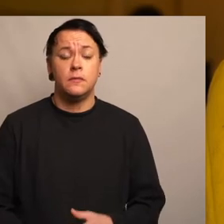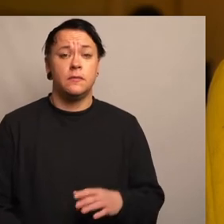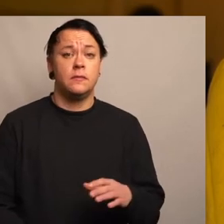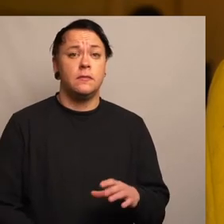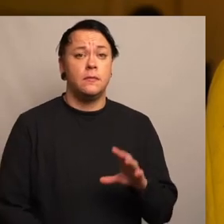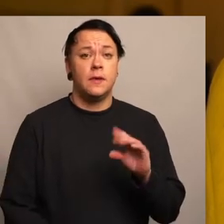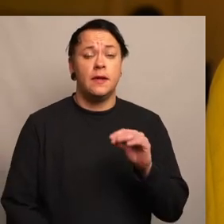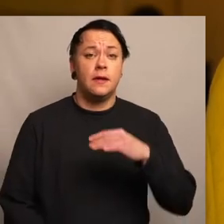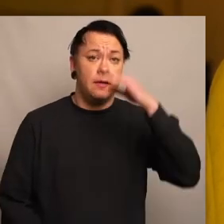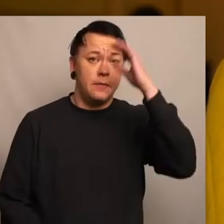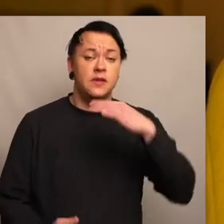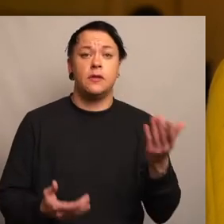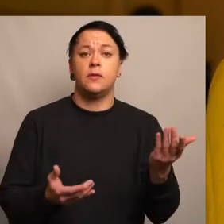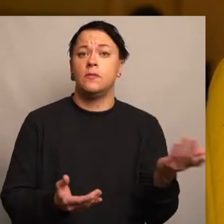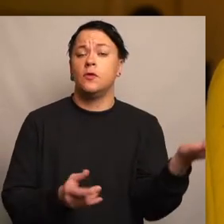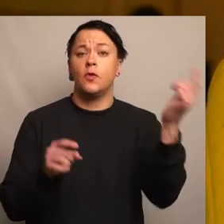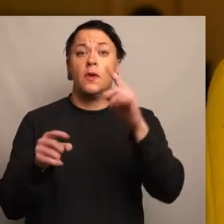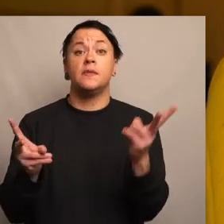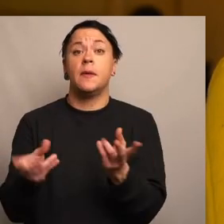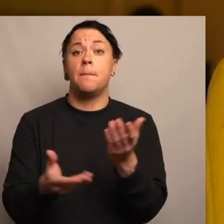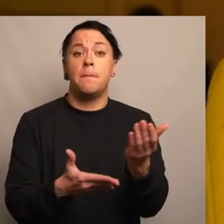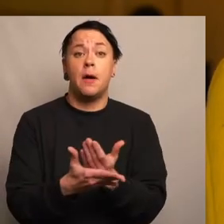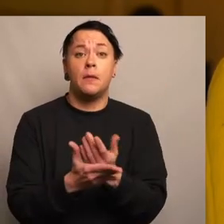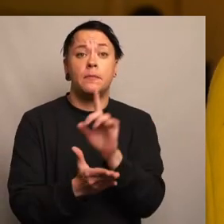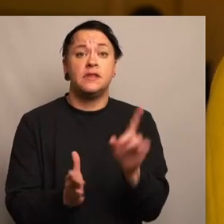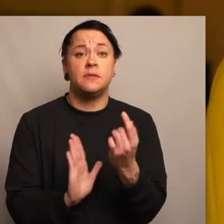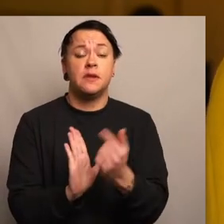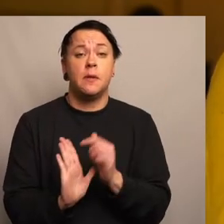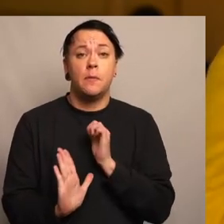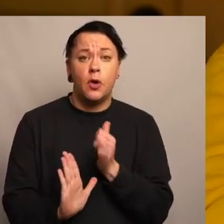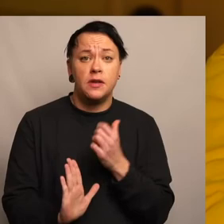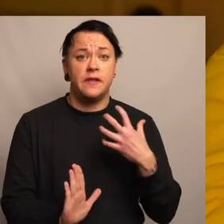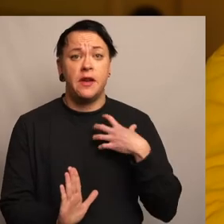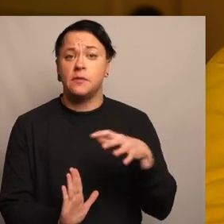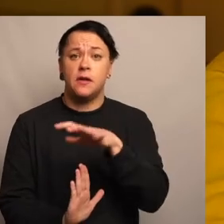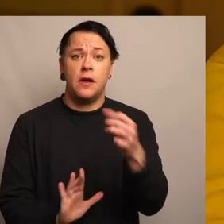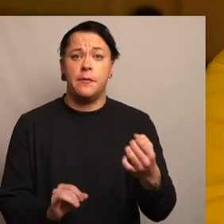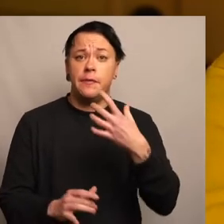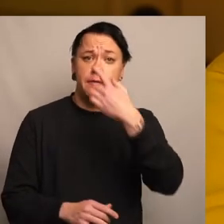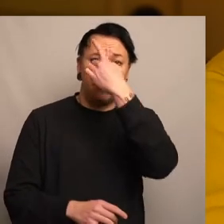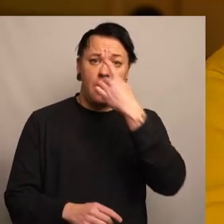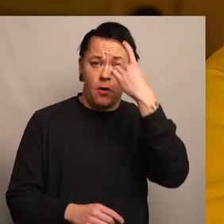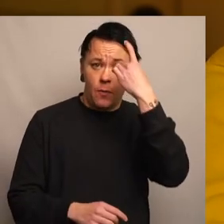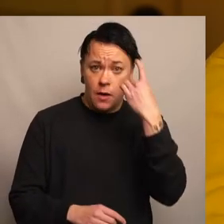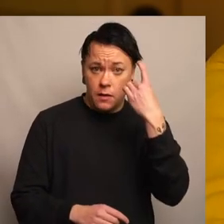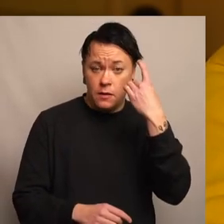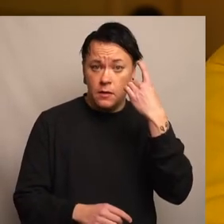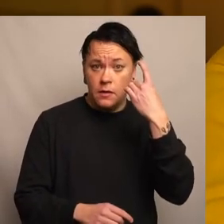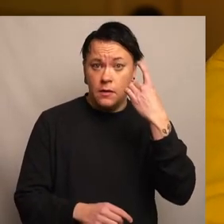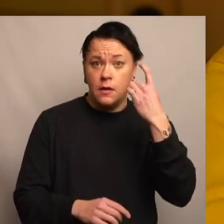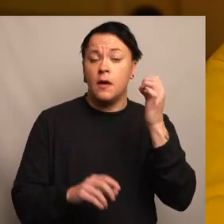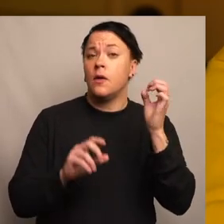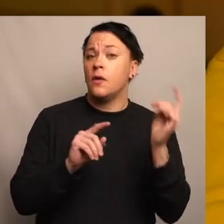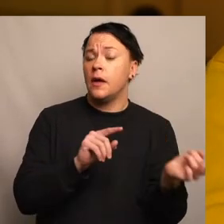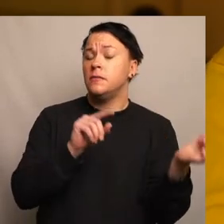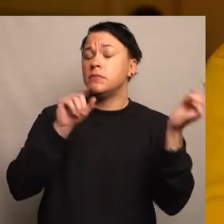So yes. you cannot expect from them from day one or year exactly. one, they will be in front of the immigration officer or police